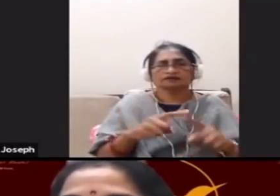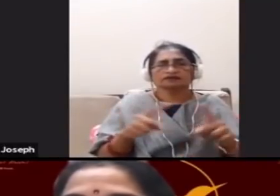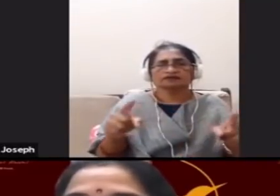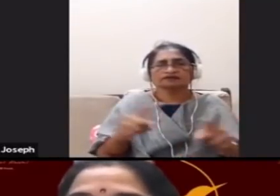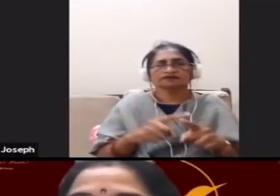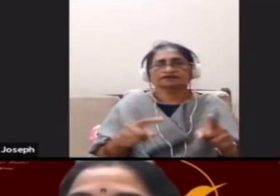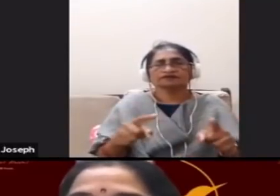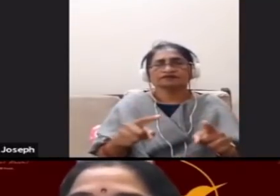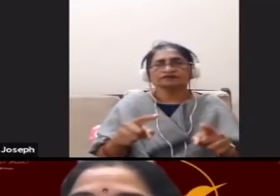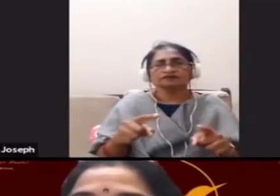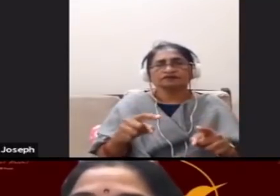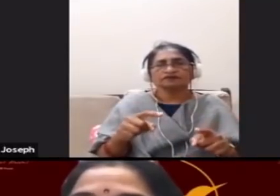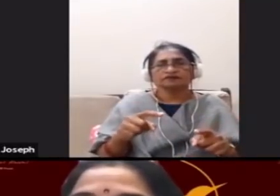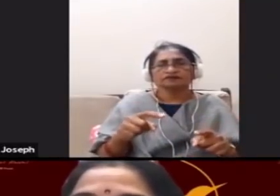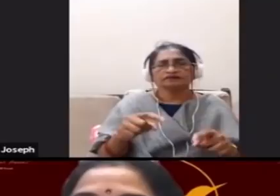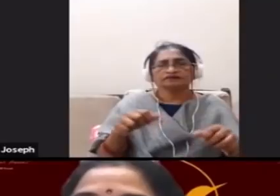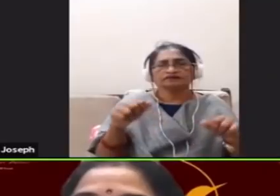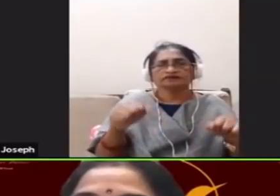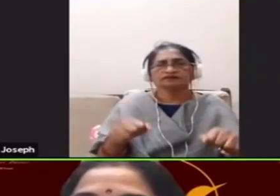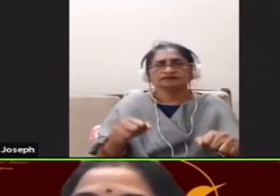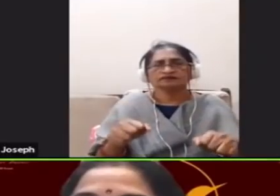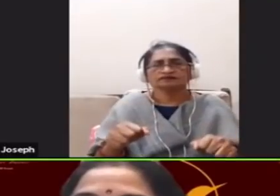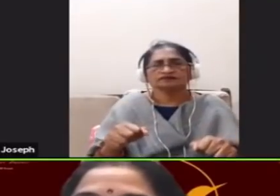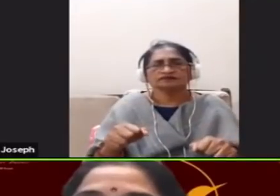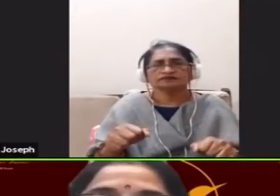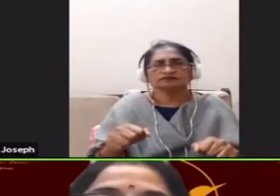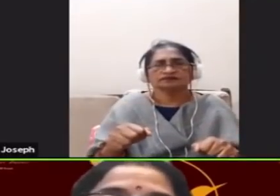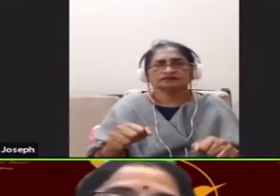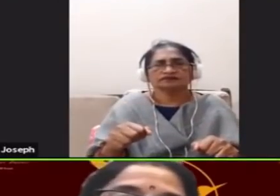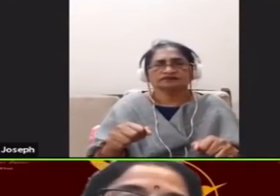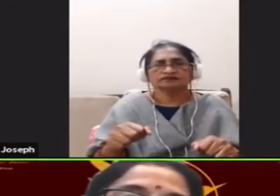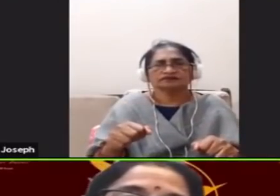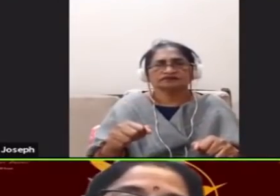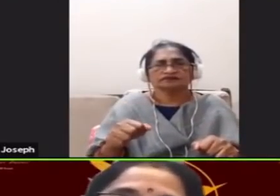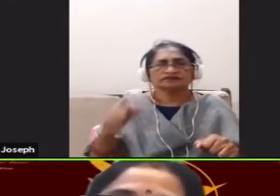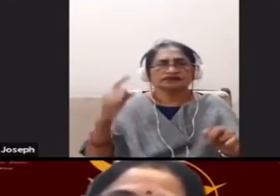was proclaimed UN General Assembly,